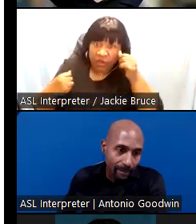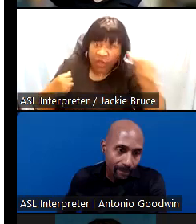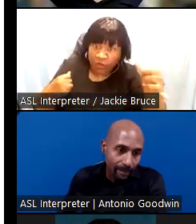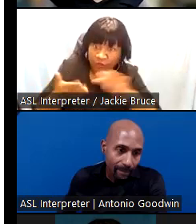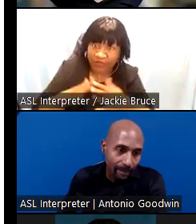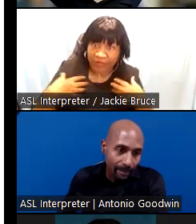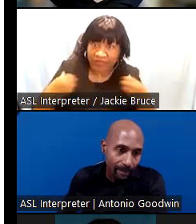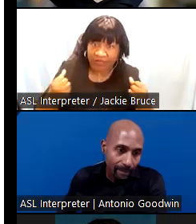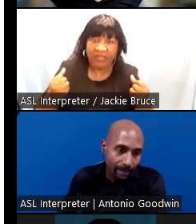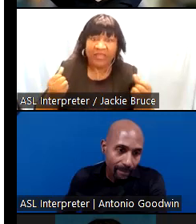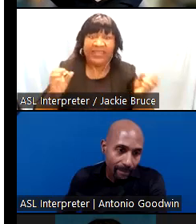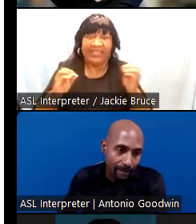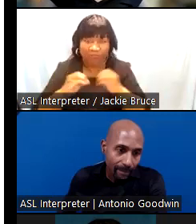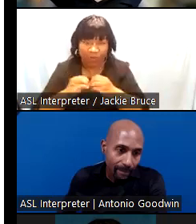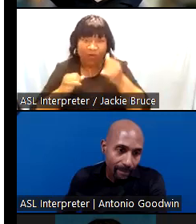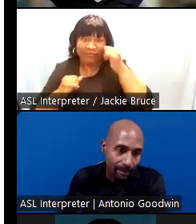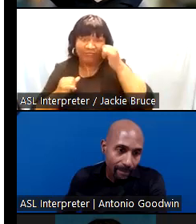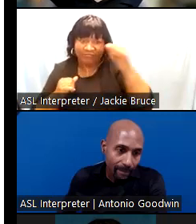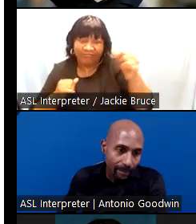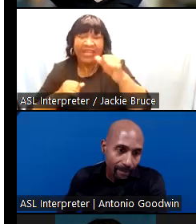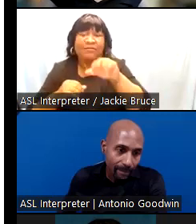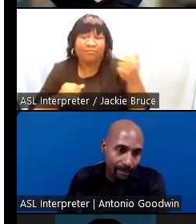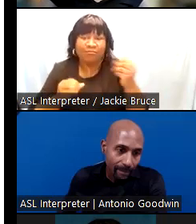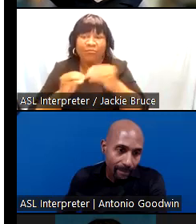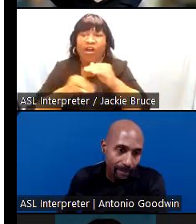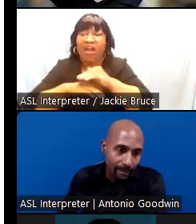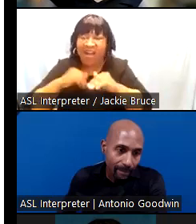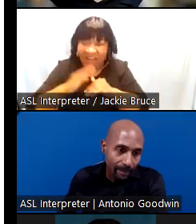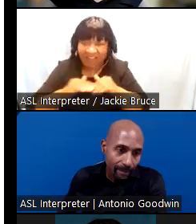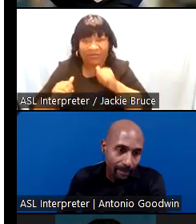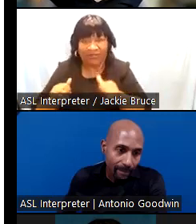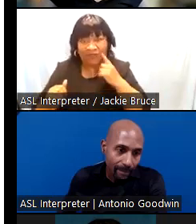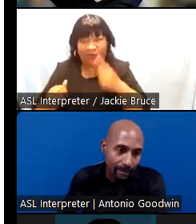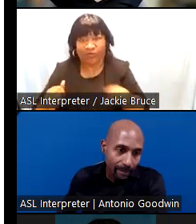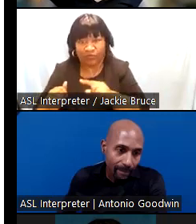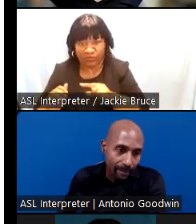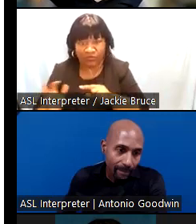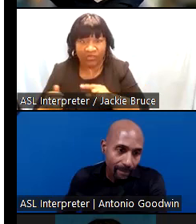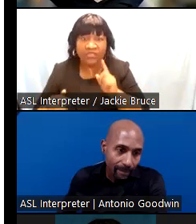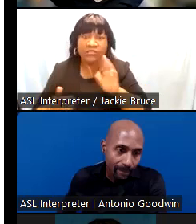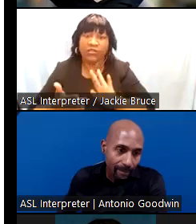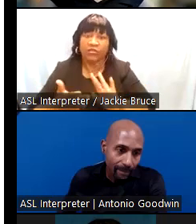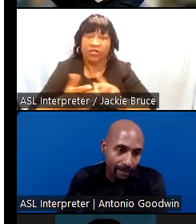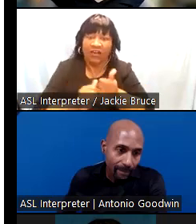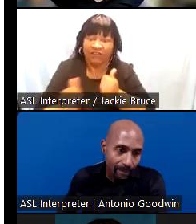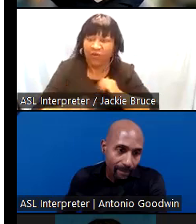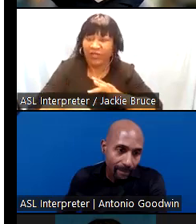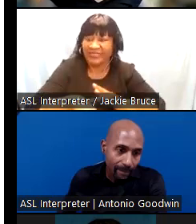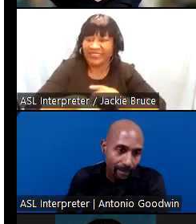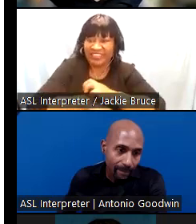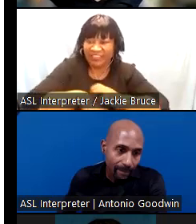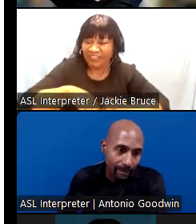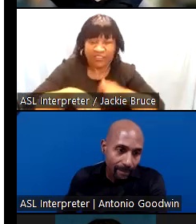also much more uncomfortable. So you do want to avoid touching the rashes and sores, or please don't pick the